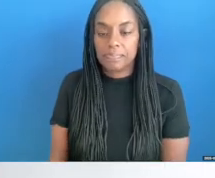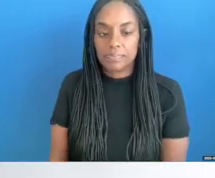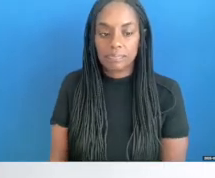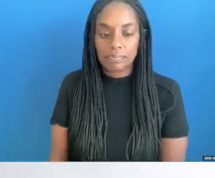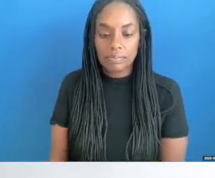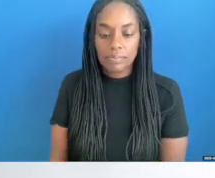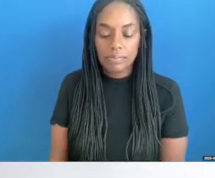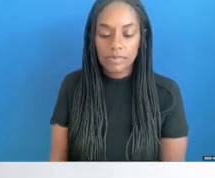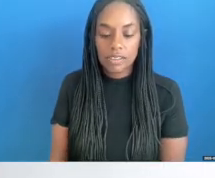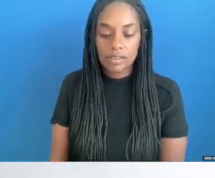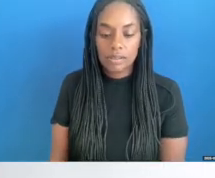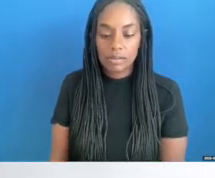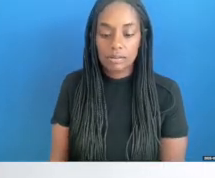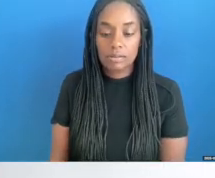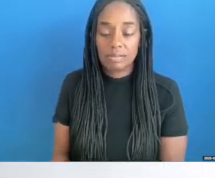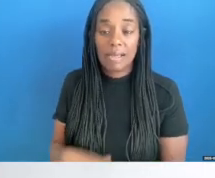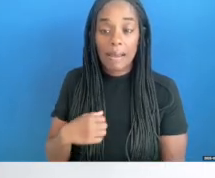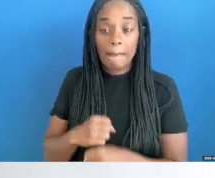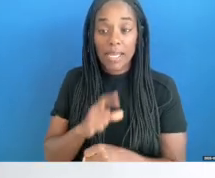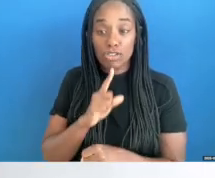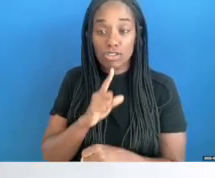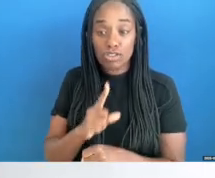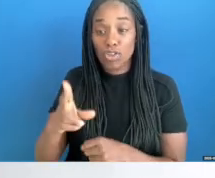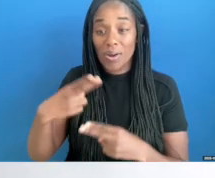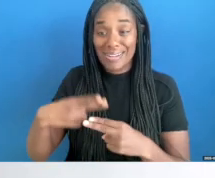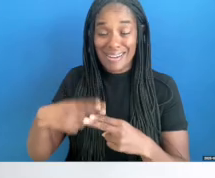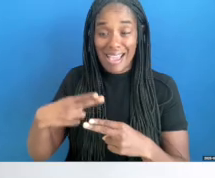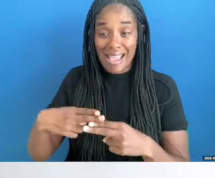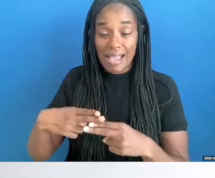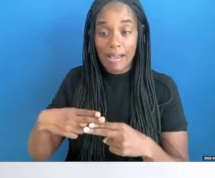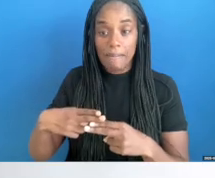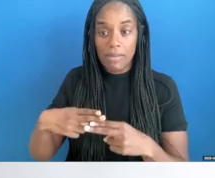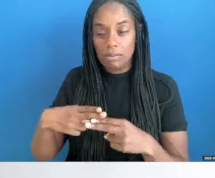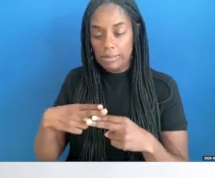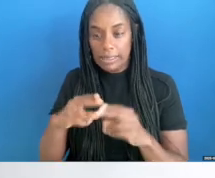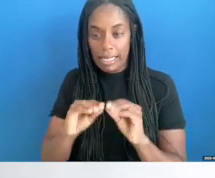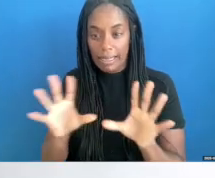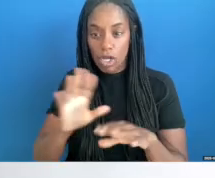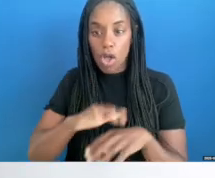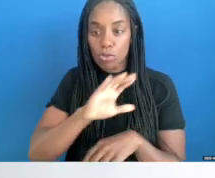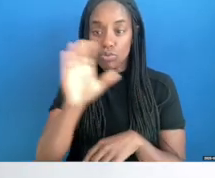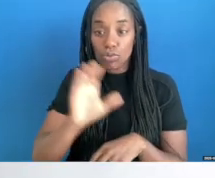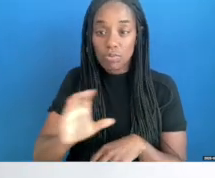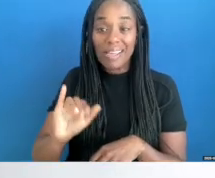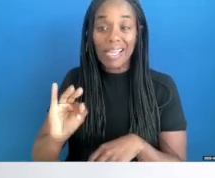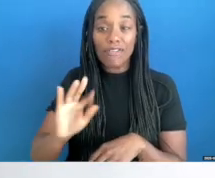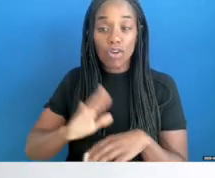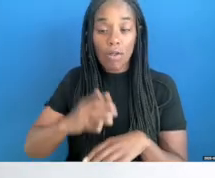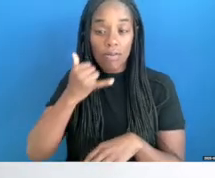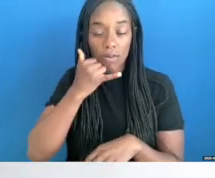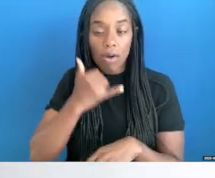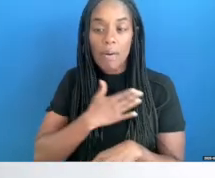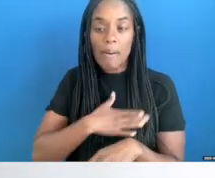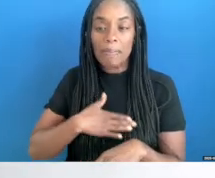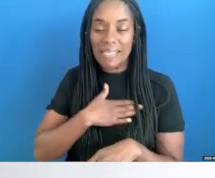Please ensure that your name is visible on Zoom, or if you're calling in by phone, adjust the last